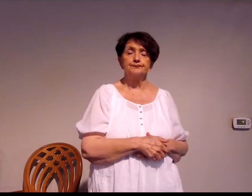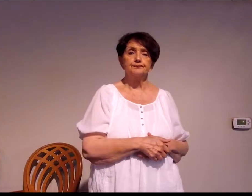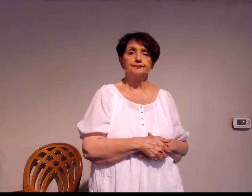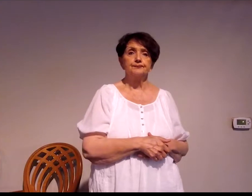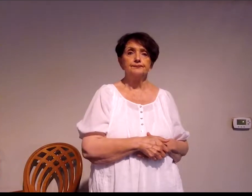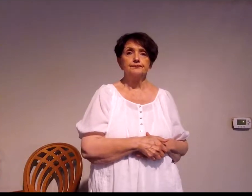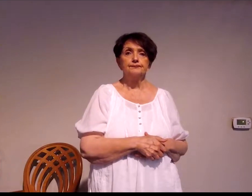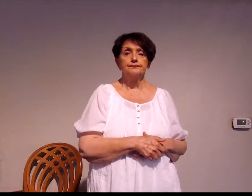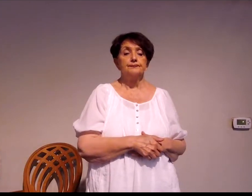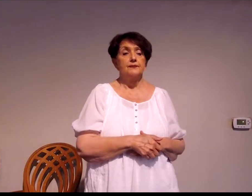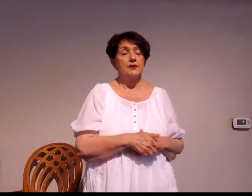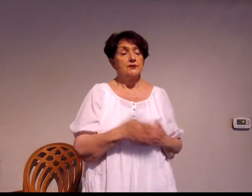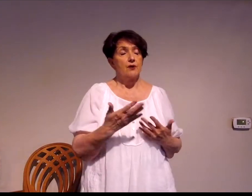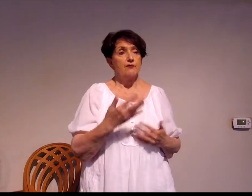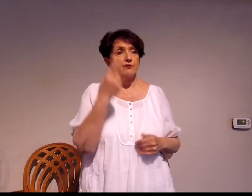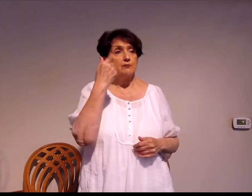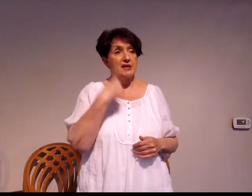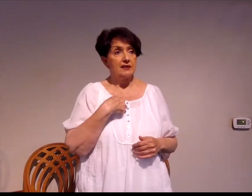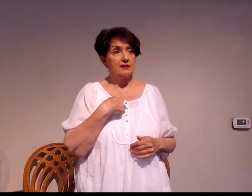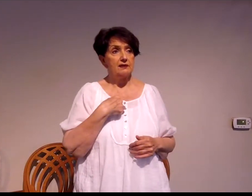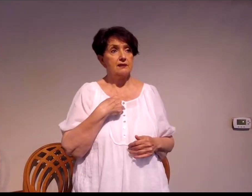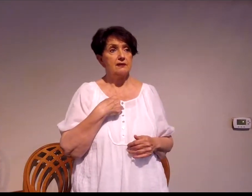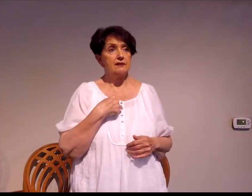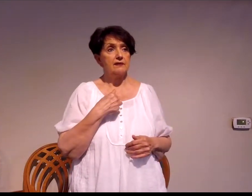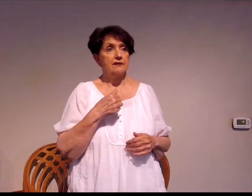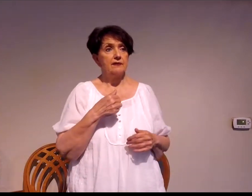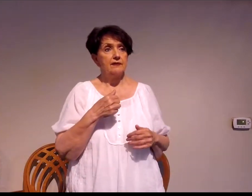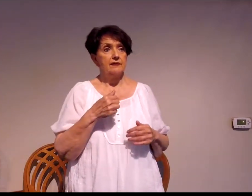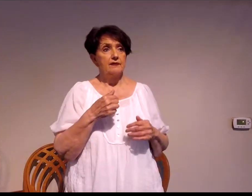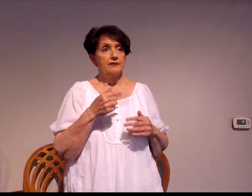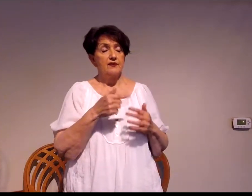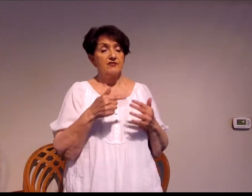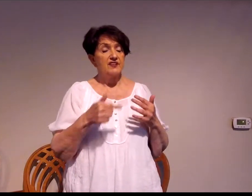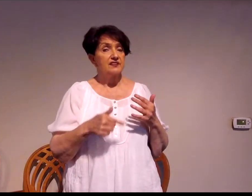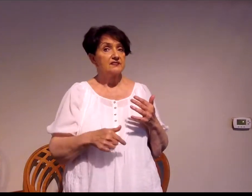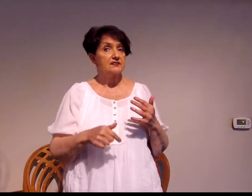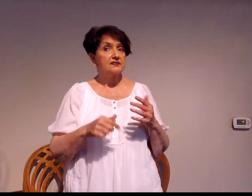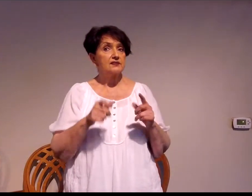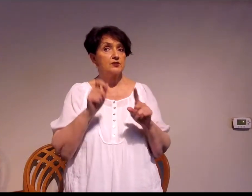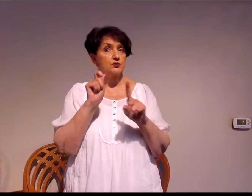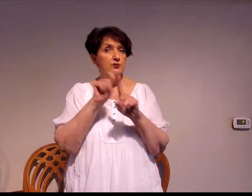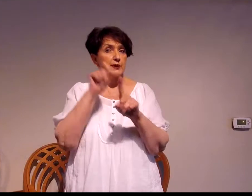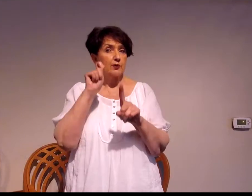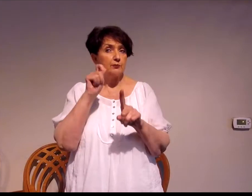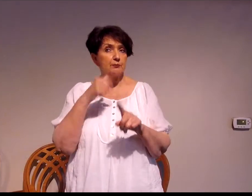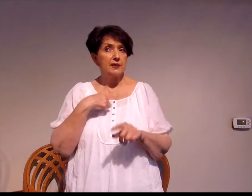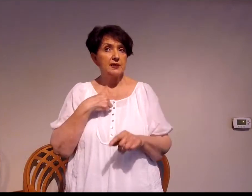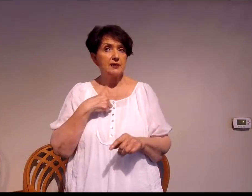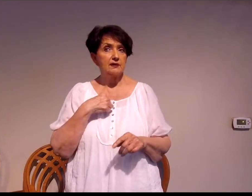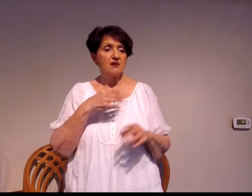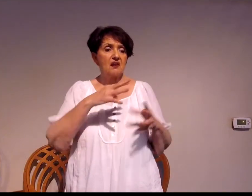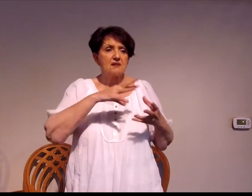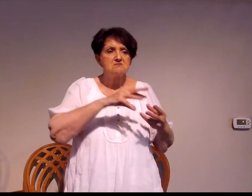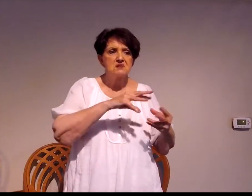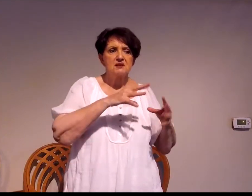up. And so for me, the things that really triggered me and that I didn't like were things like